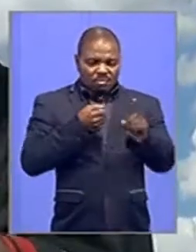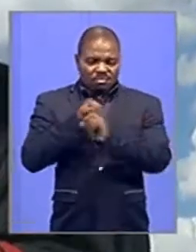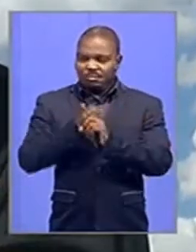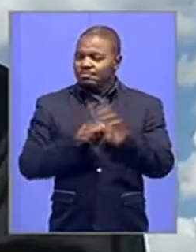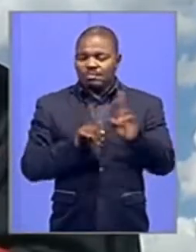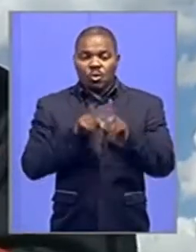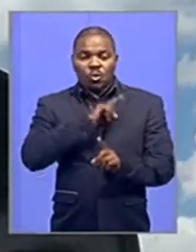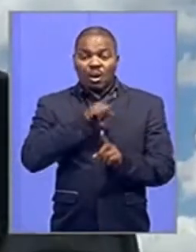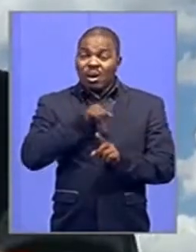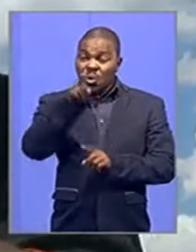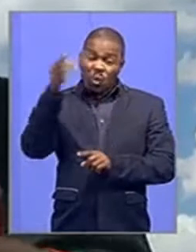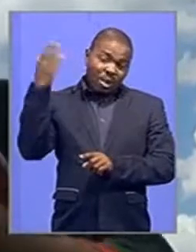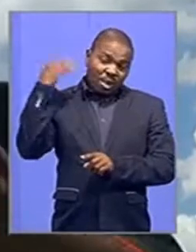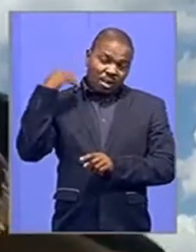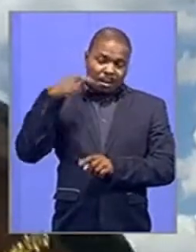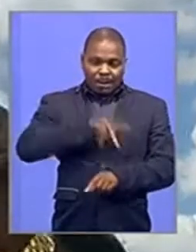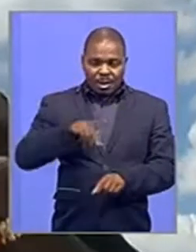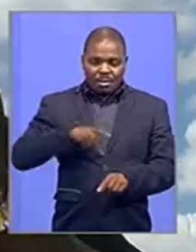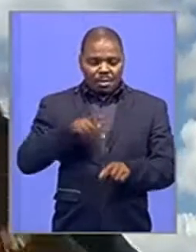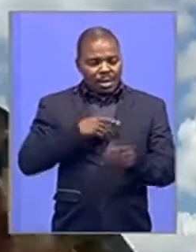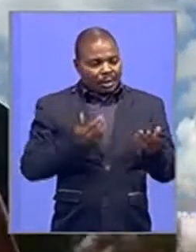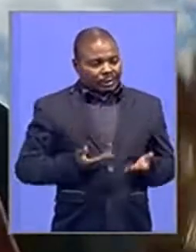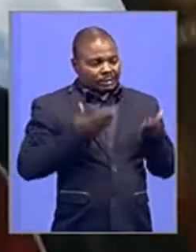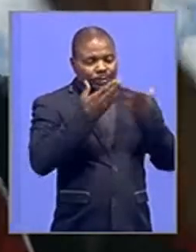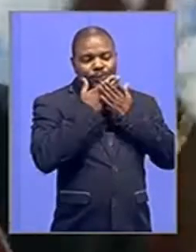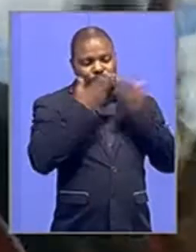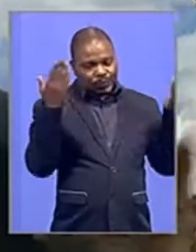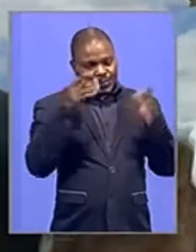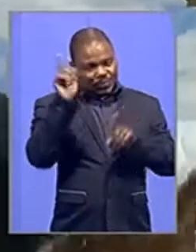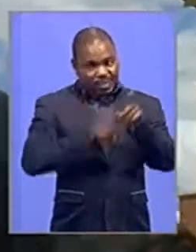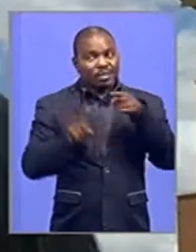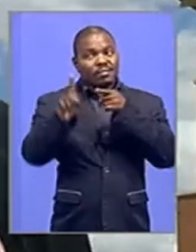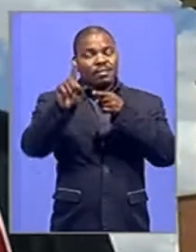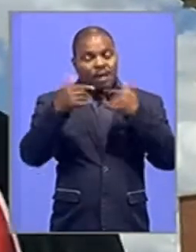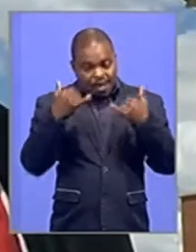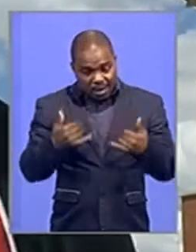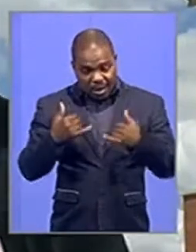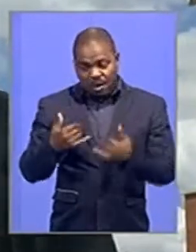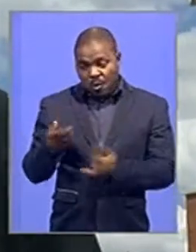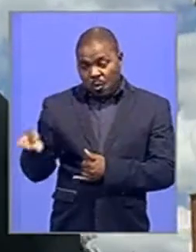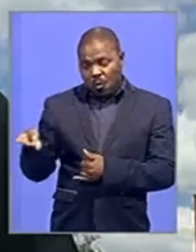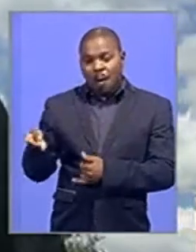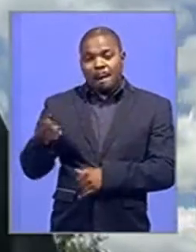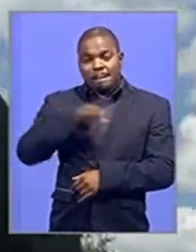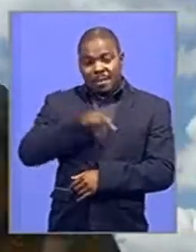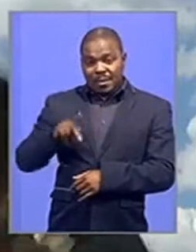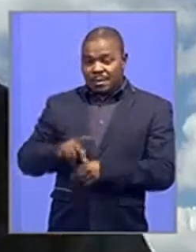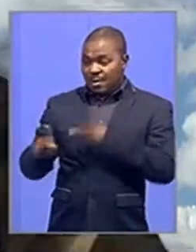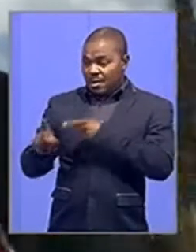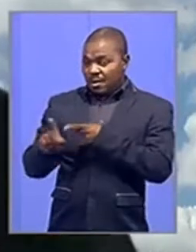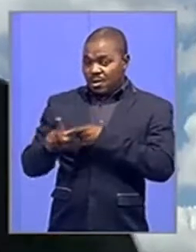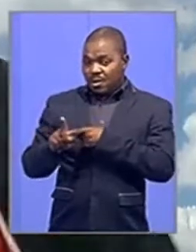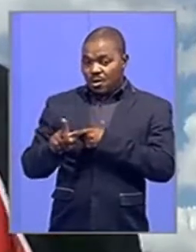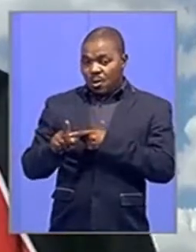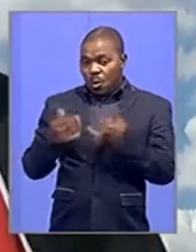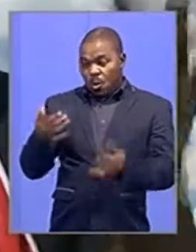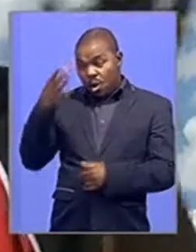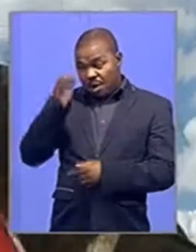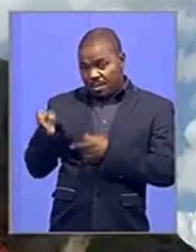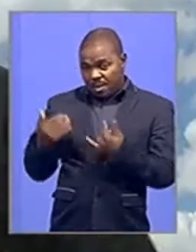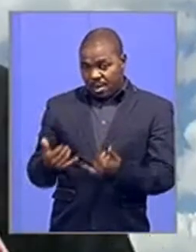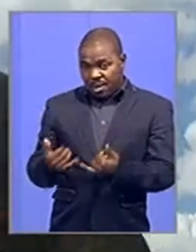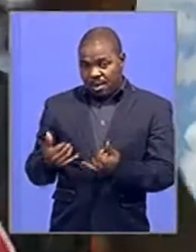Mohomapili failed to deliver. Therefore, if the current Premier or the current government